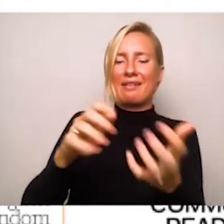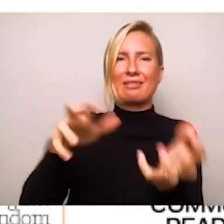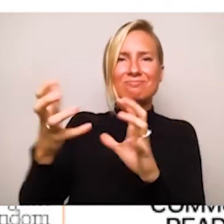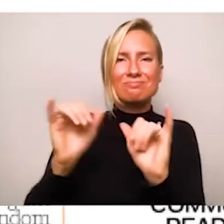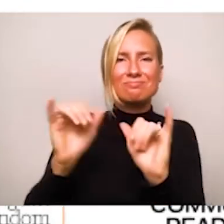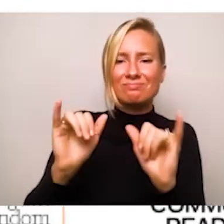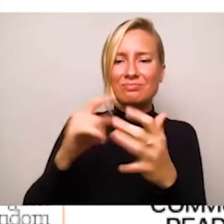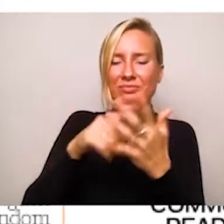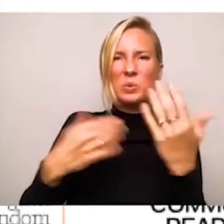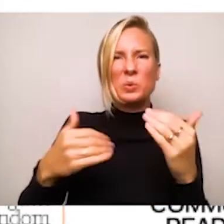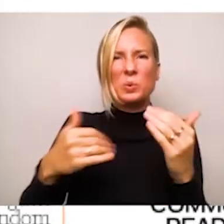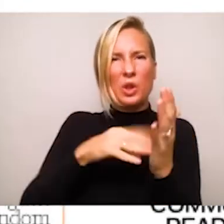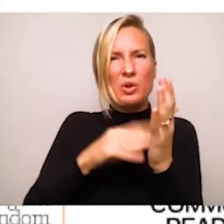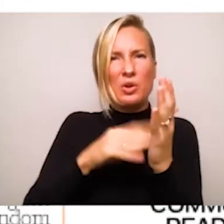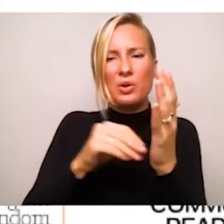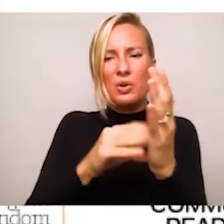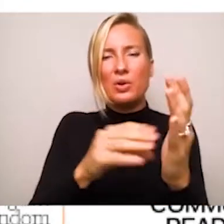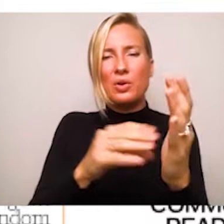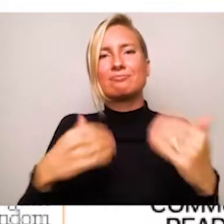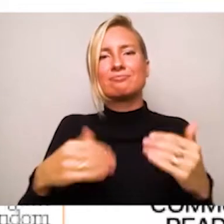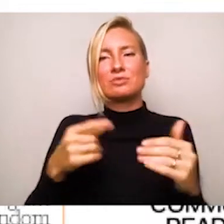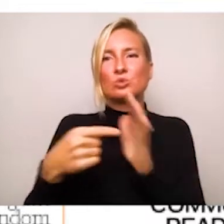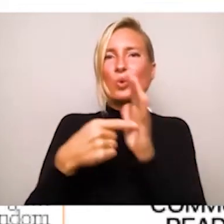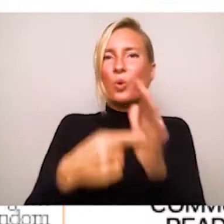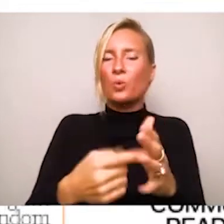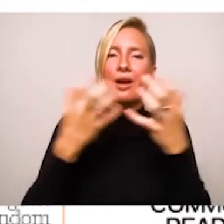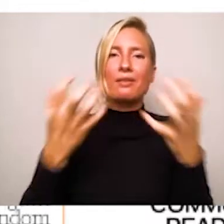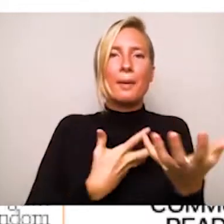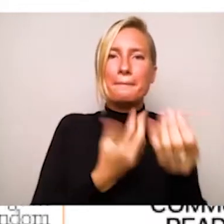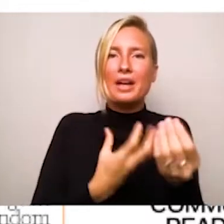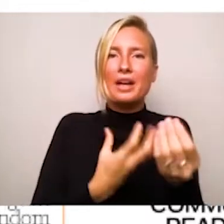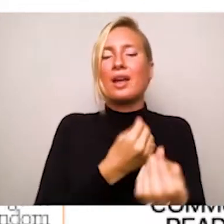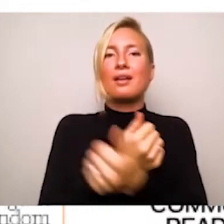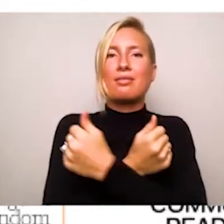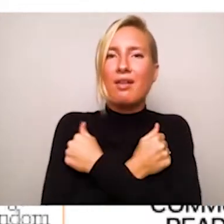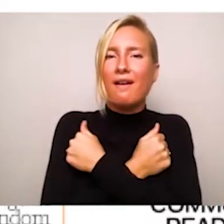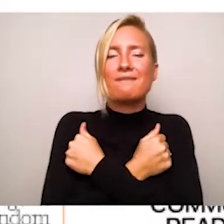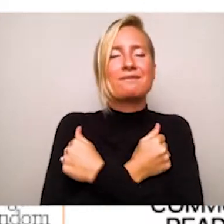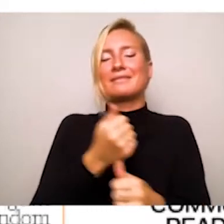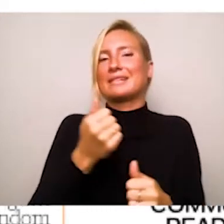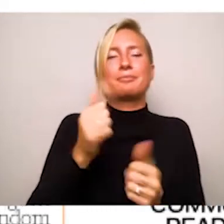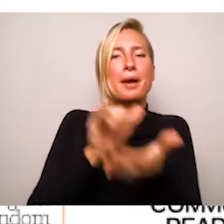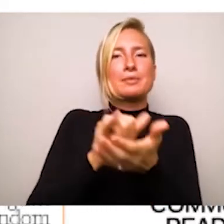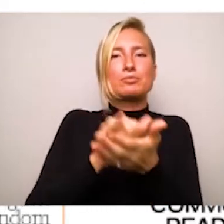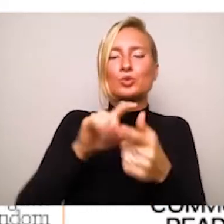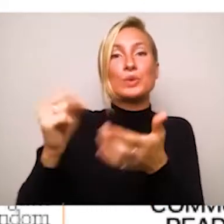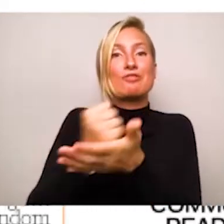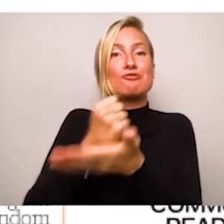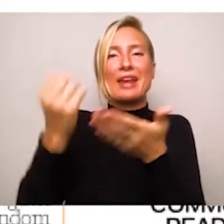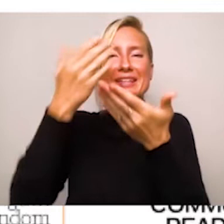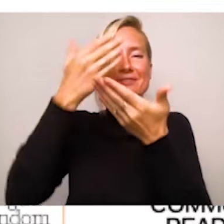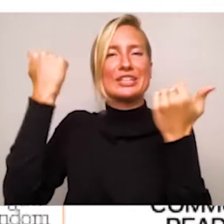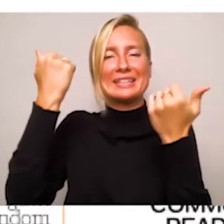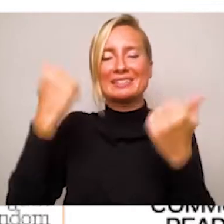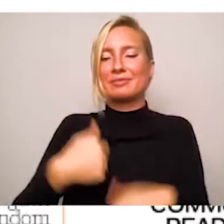they can never be erased. I know that I will never forget them. You and your students also will not forget them once